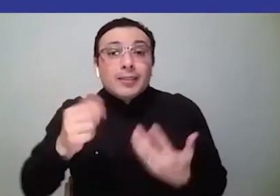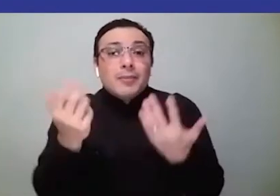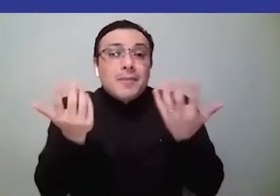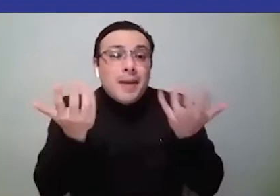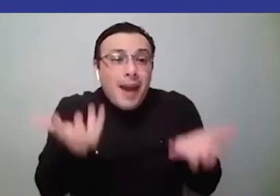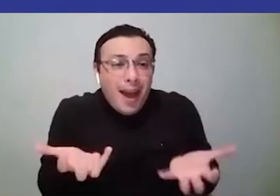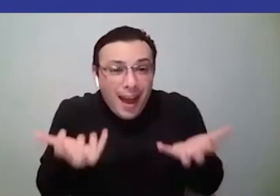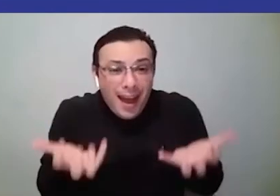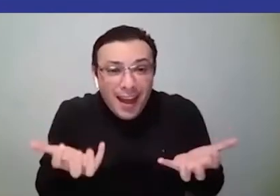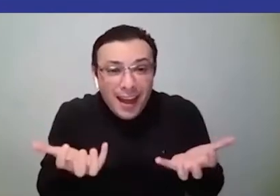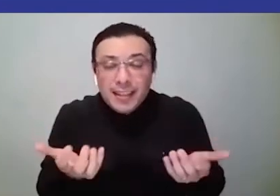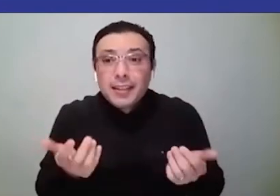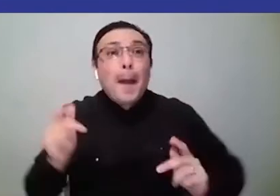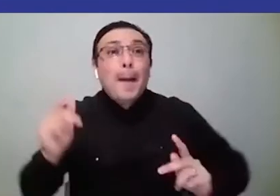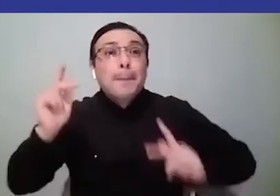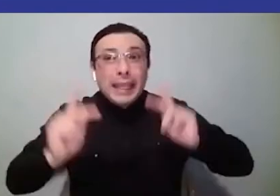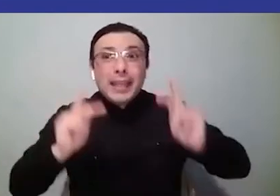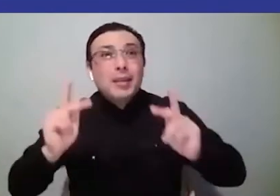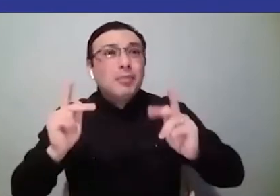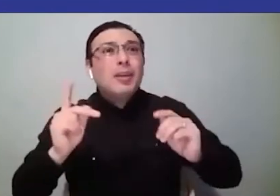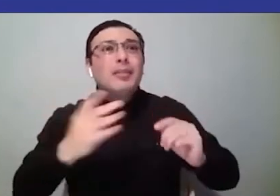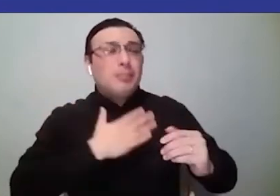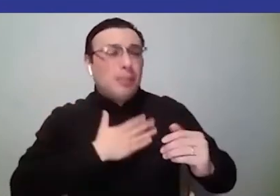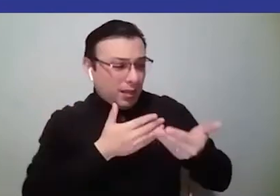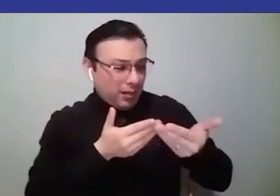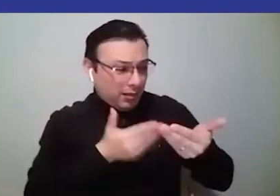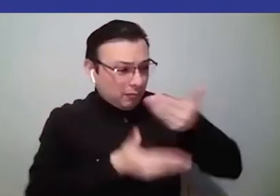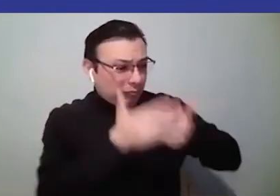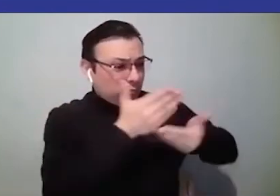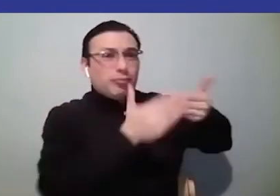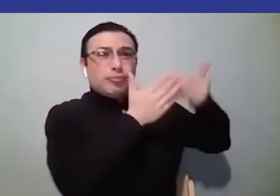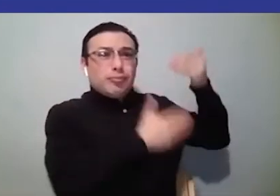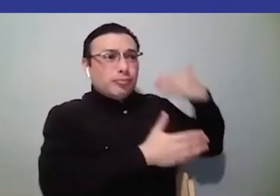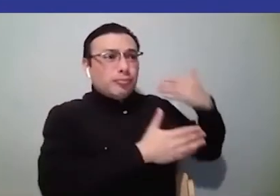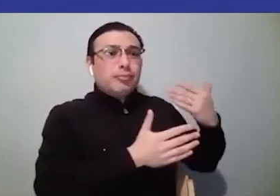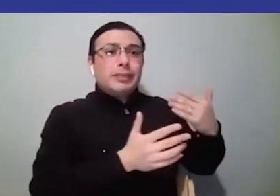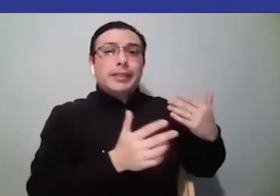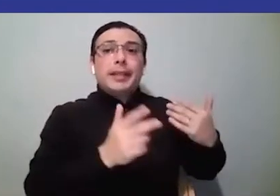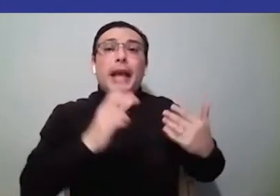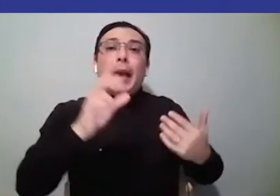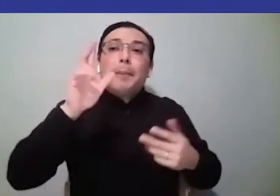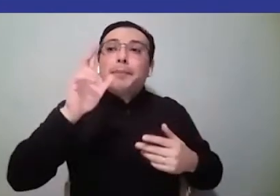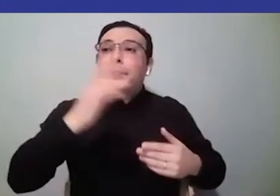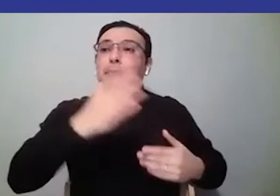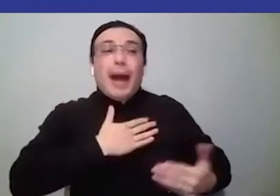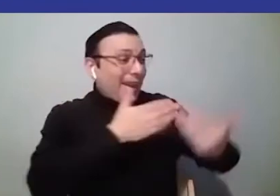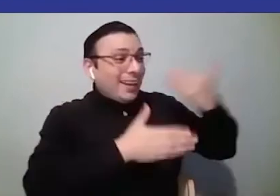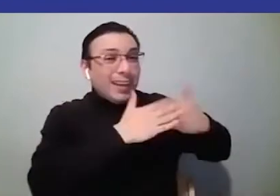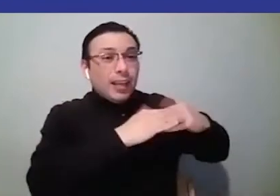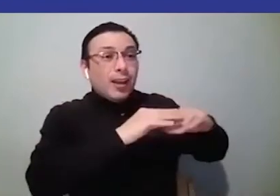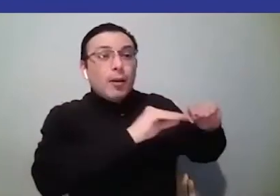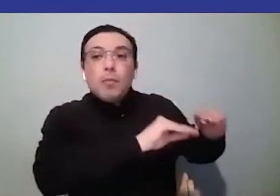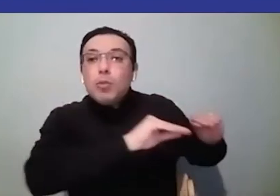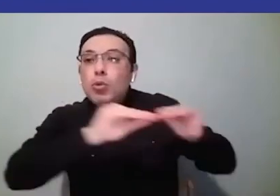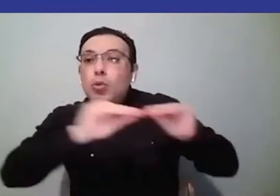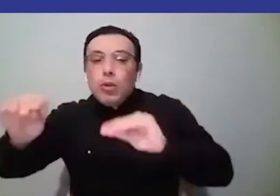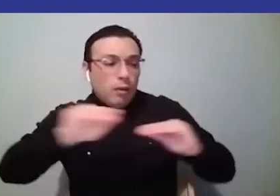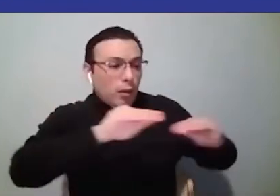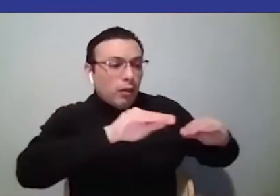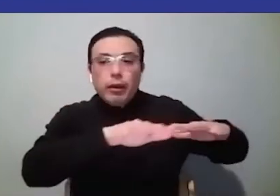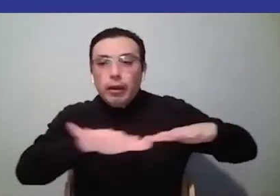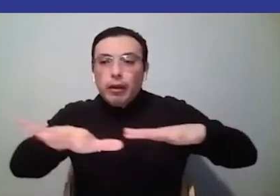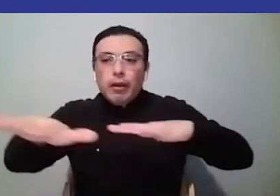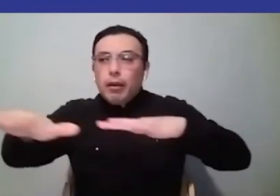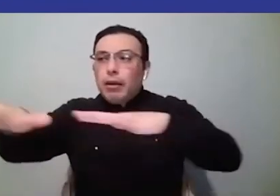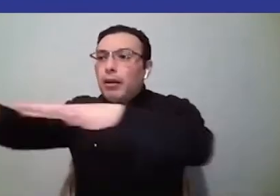many people who don't know their ancestry because of disruptions, because of migrations, forced migration, that